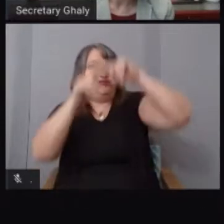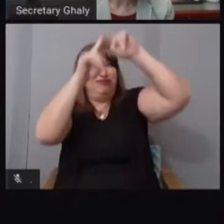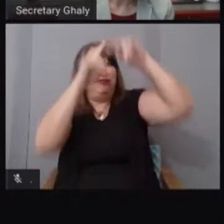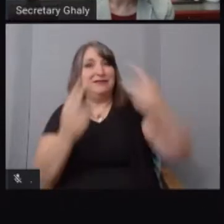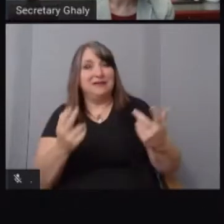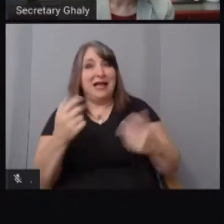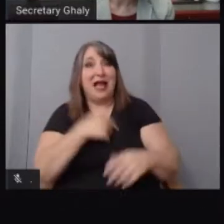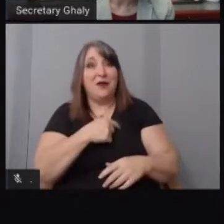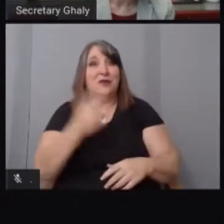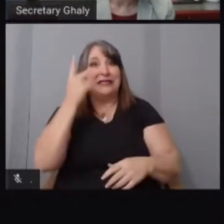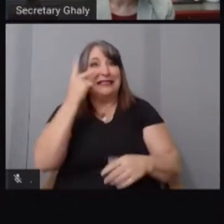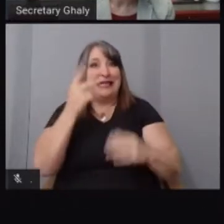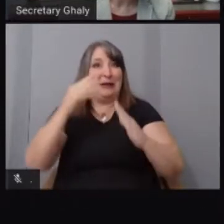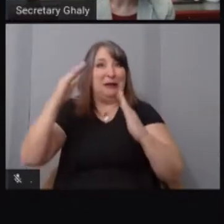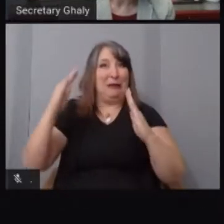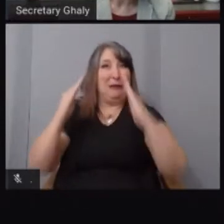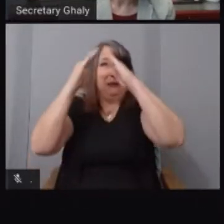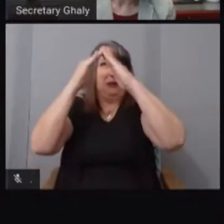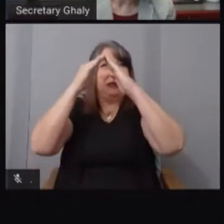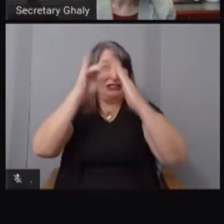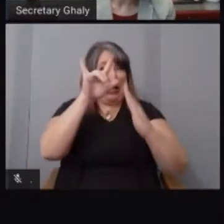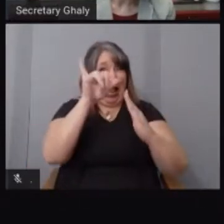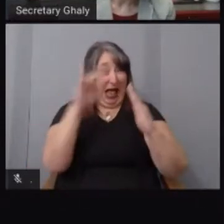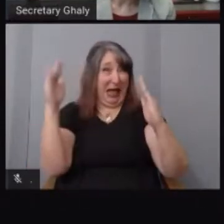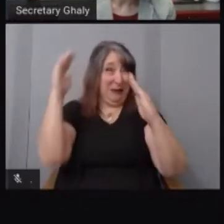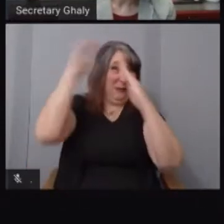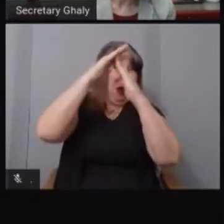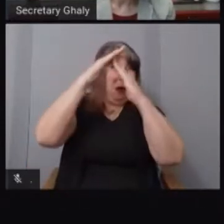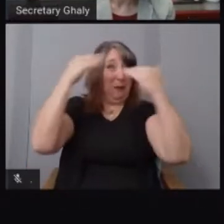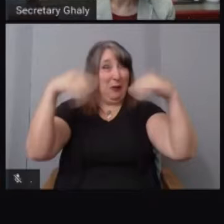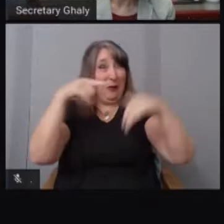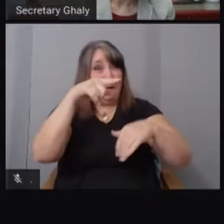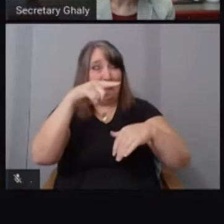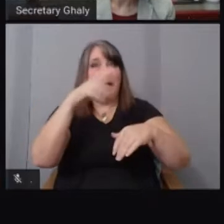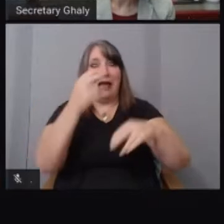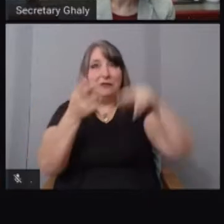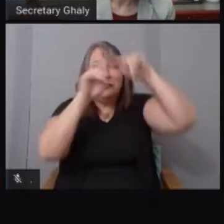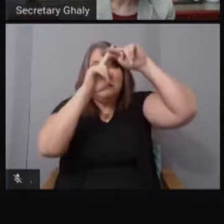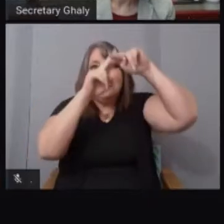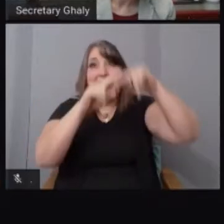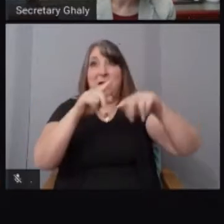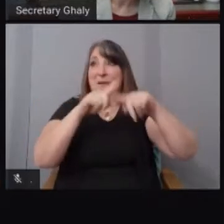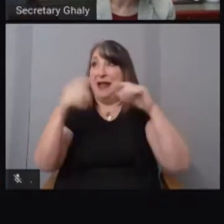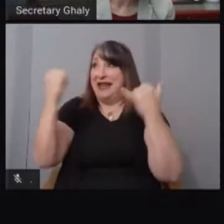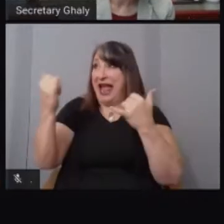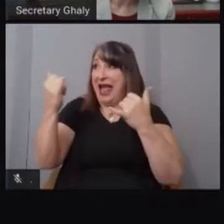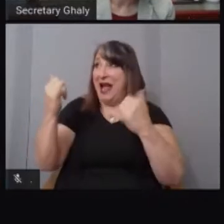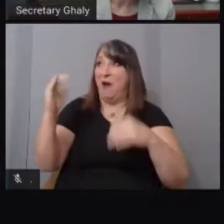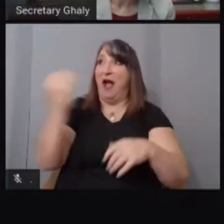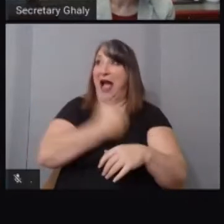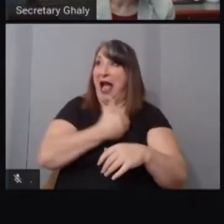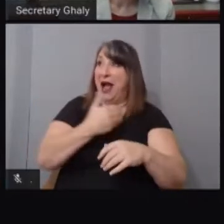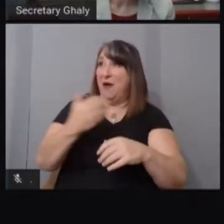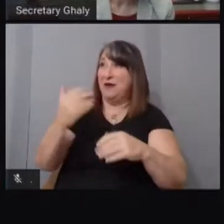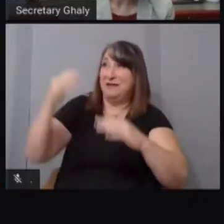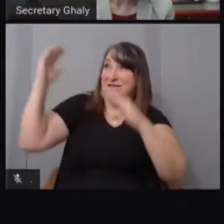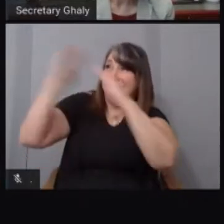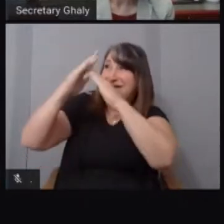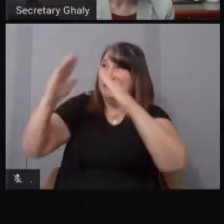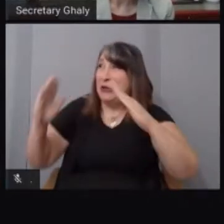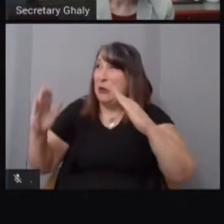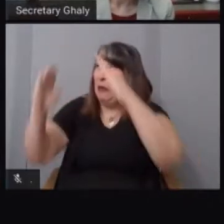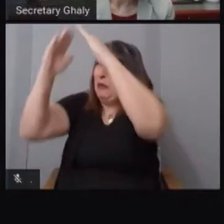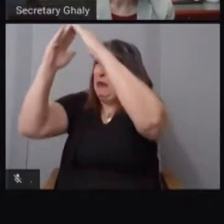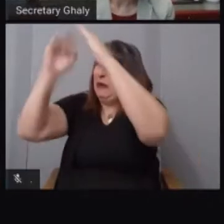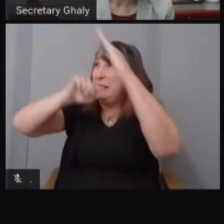see a peak in July, and our concern with this rapid rate of rise is that the peak could be even higher if we don't act soon.